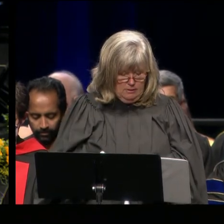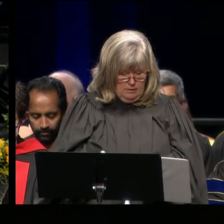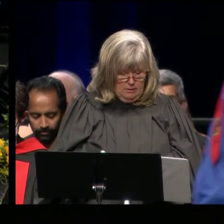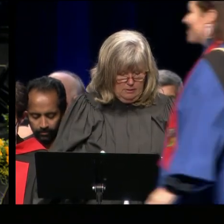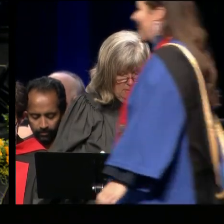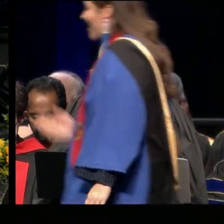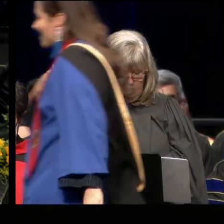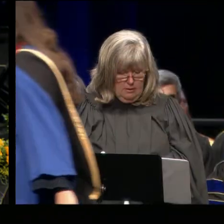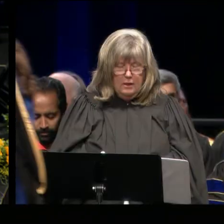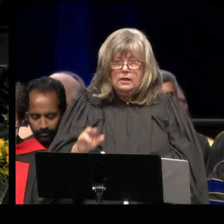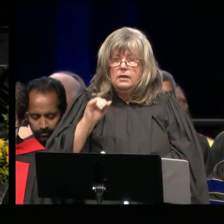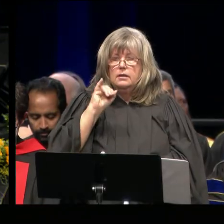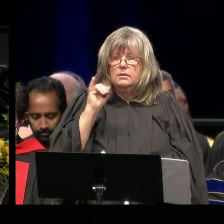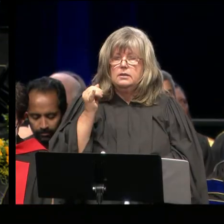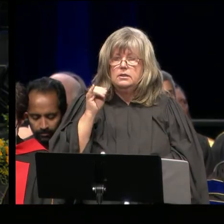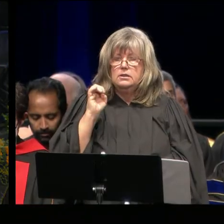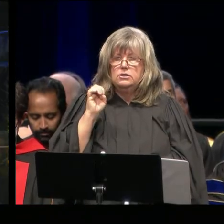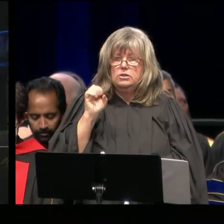Jessica Tabak.